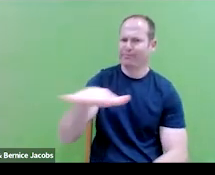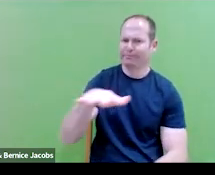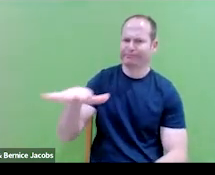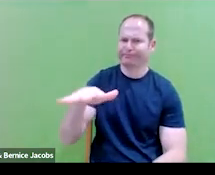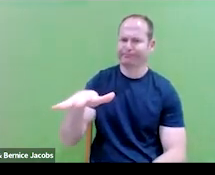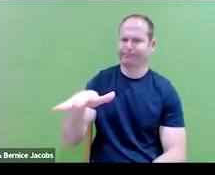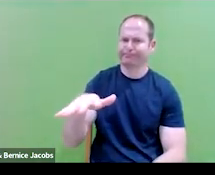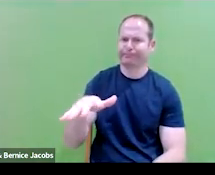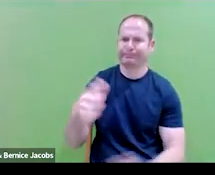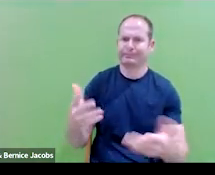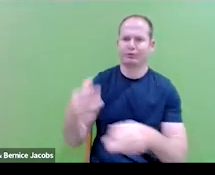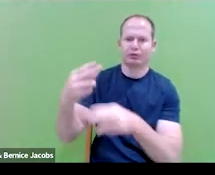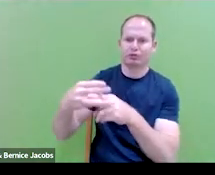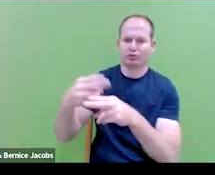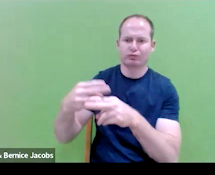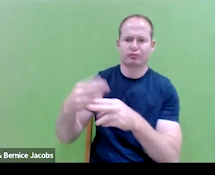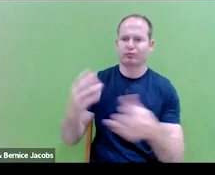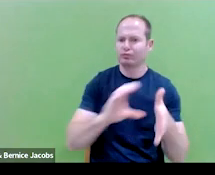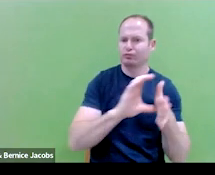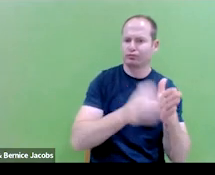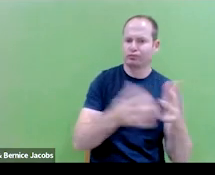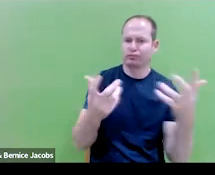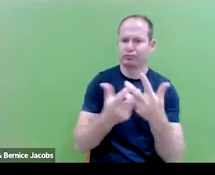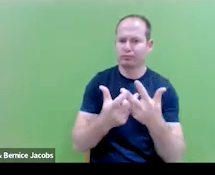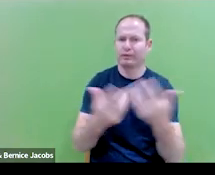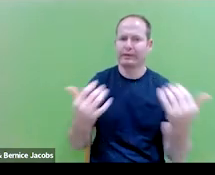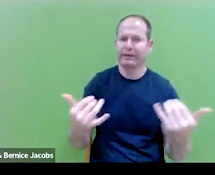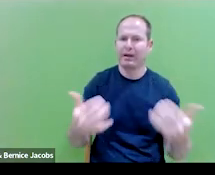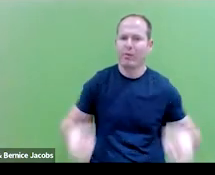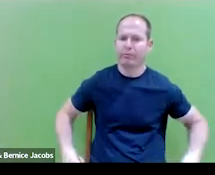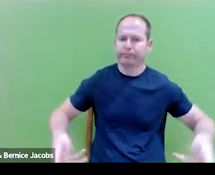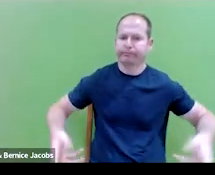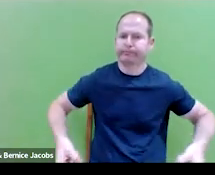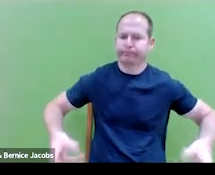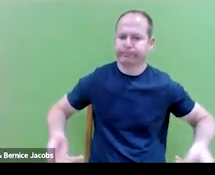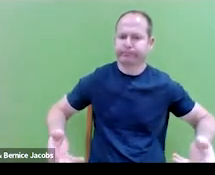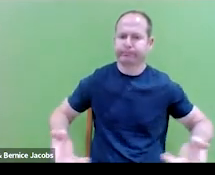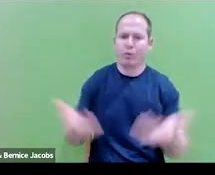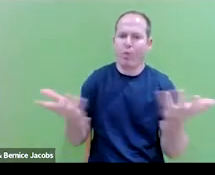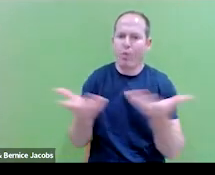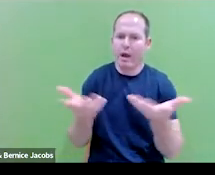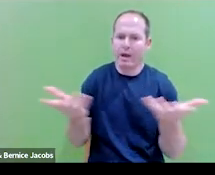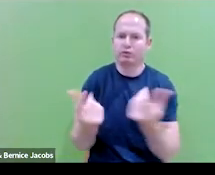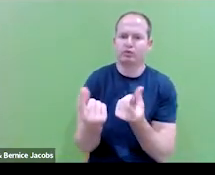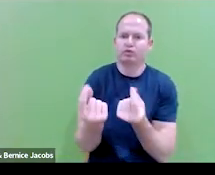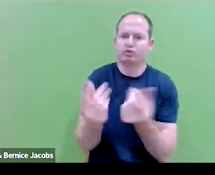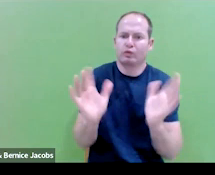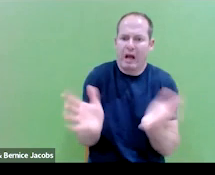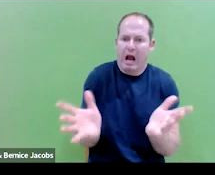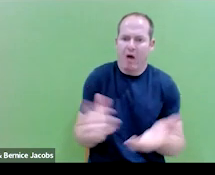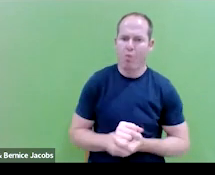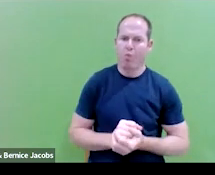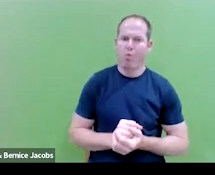put the toilet in the middle. So where would you put a wheelchair, as a simple example, to try and scoot over